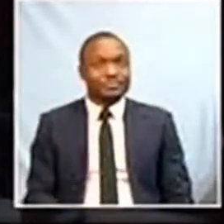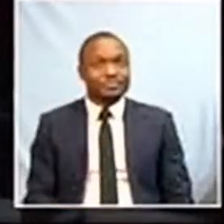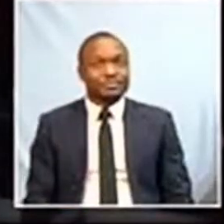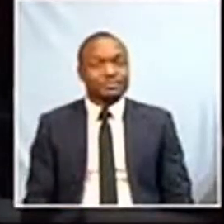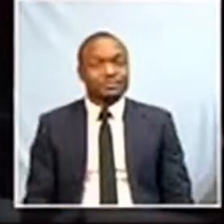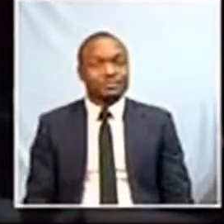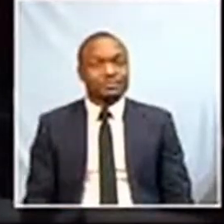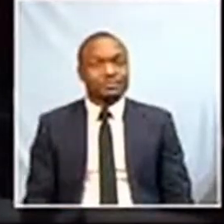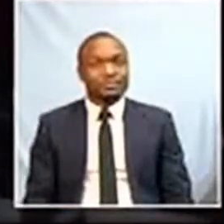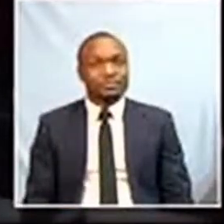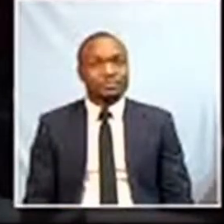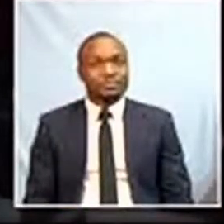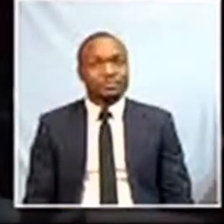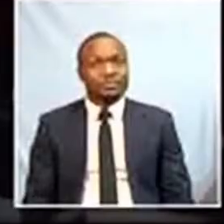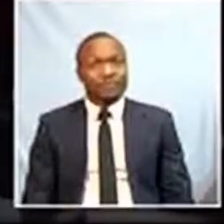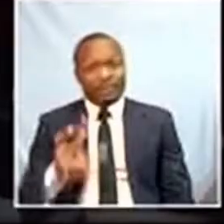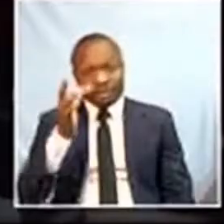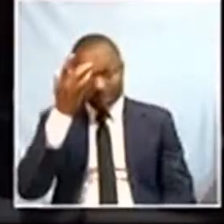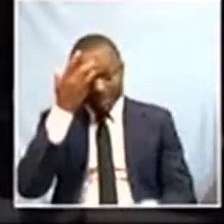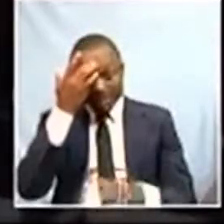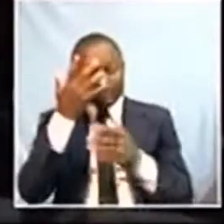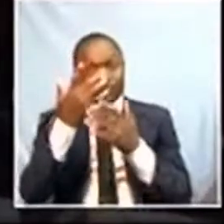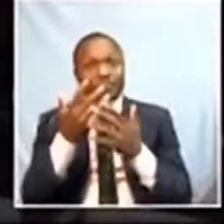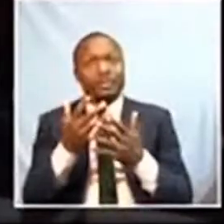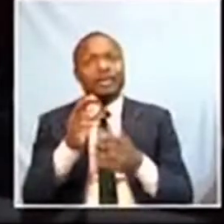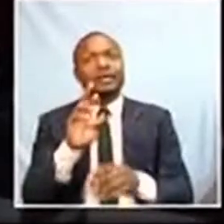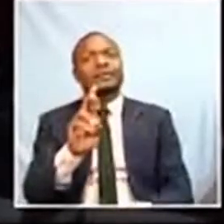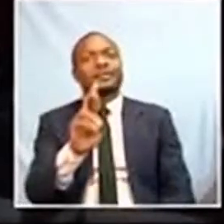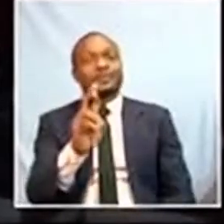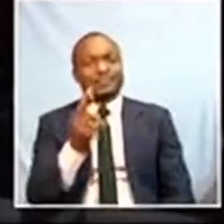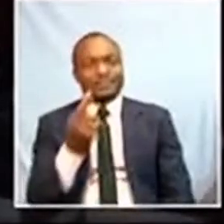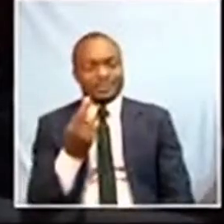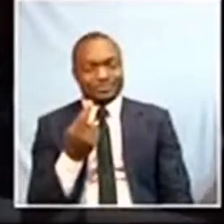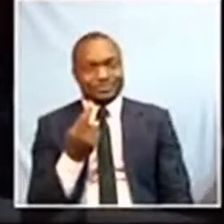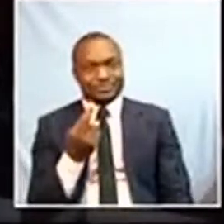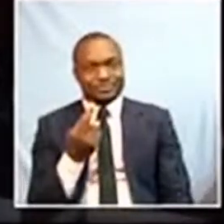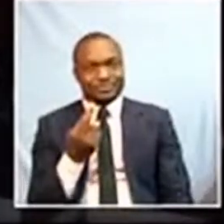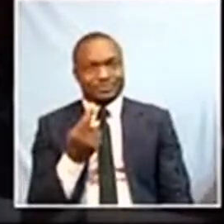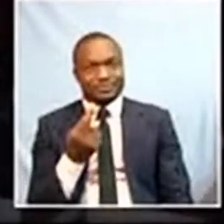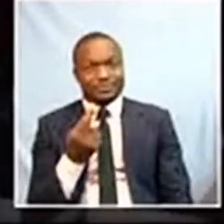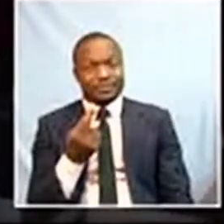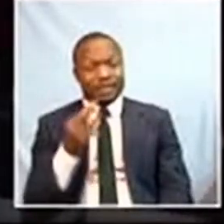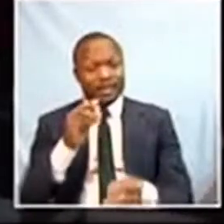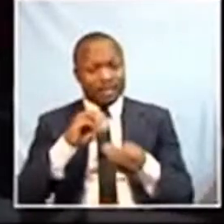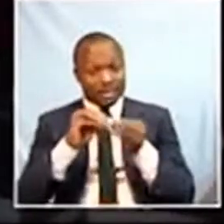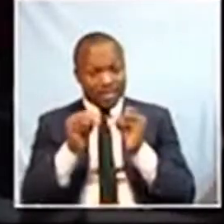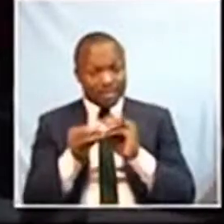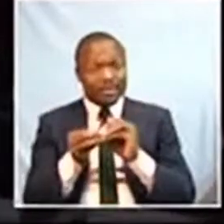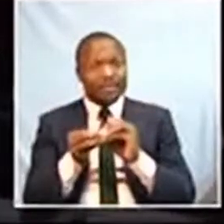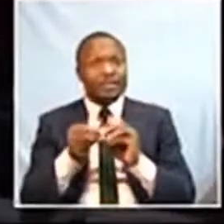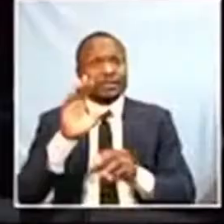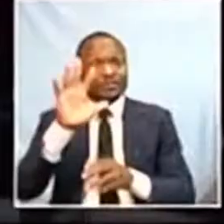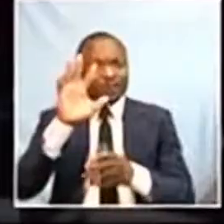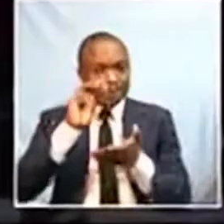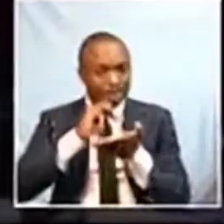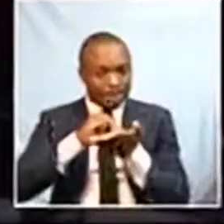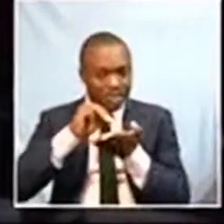The expected recovery amount should have been